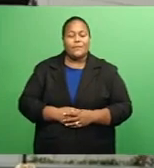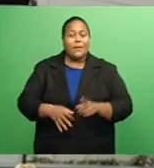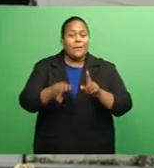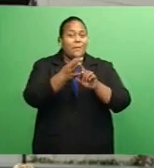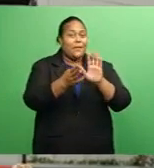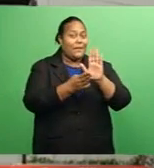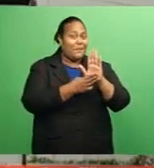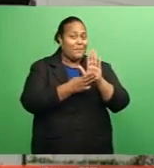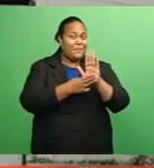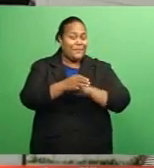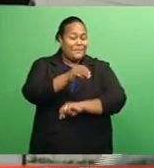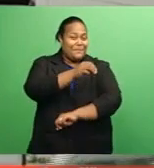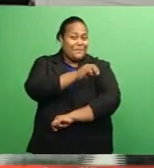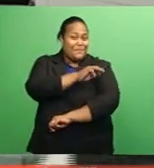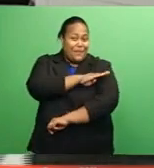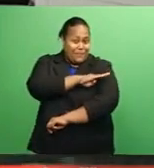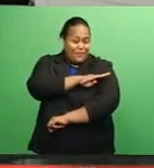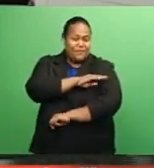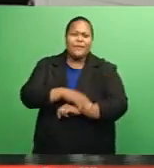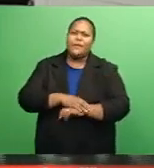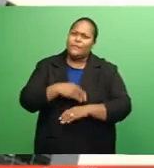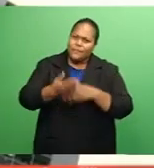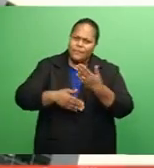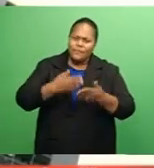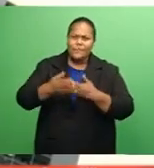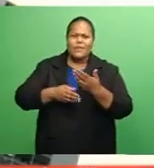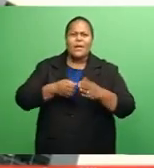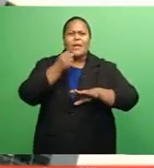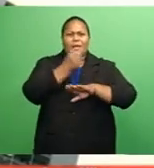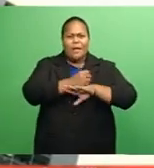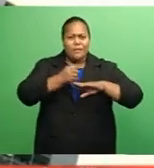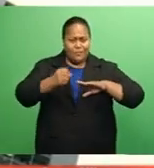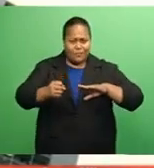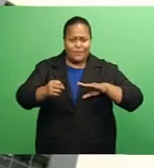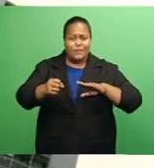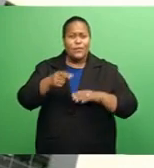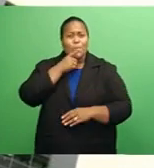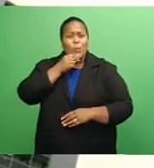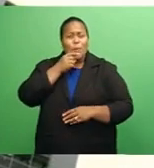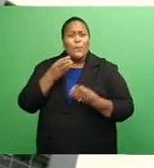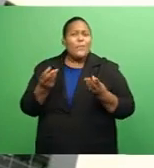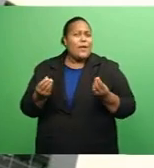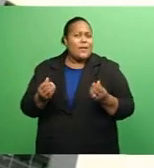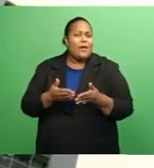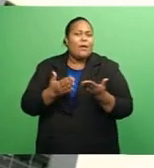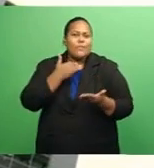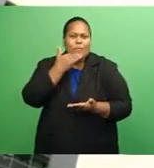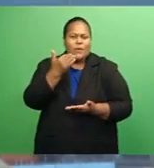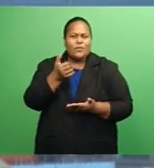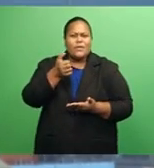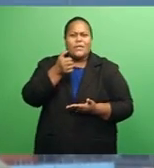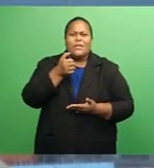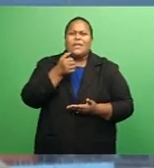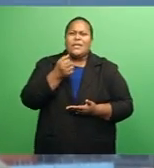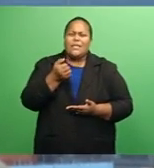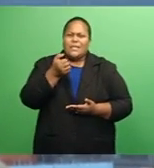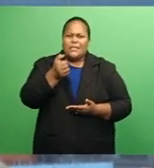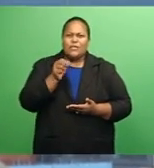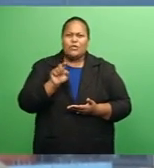Borenge Bainimarama says the national debt is expected to increase to $8.3 billion by the end of